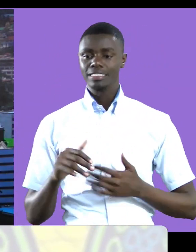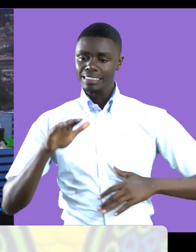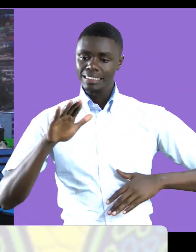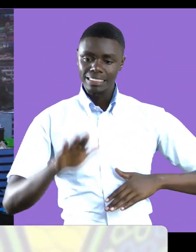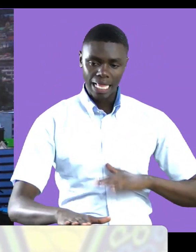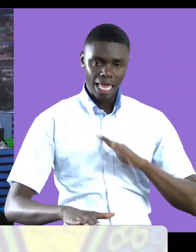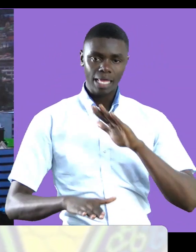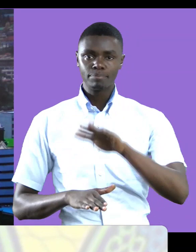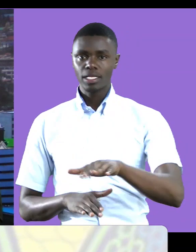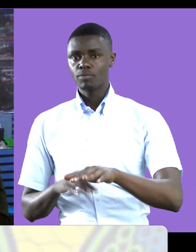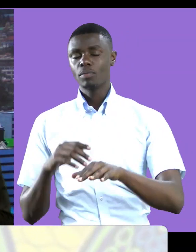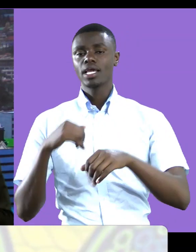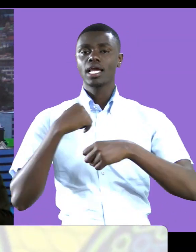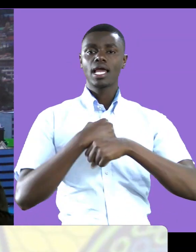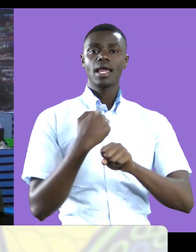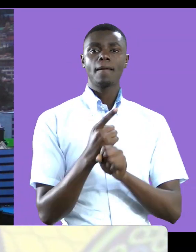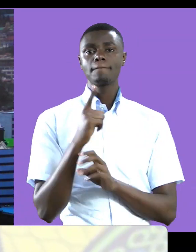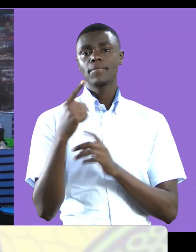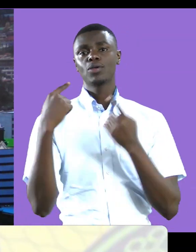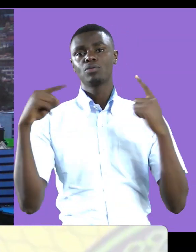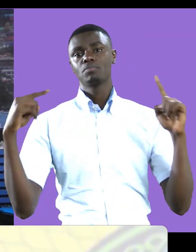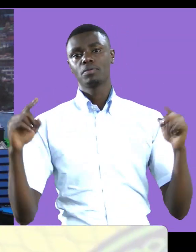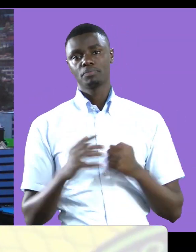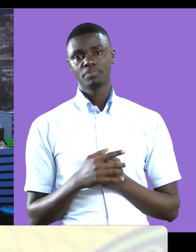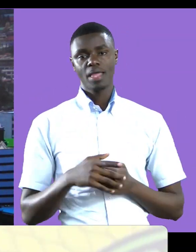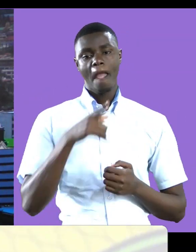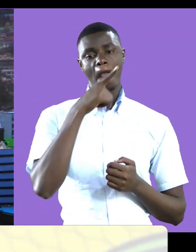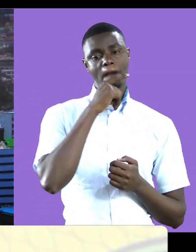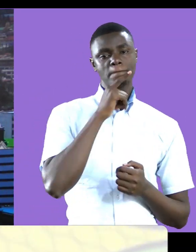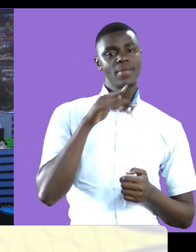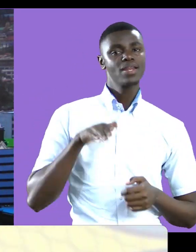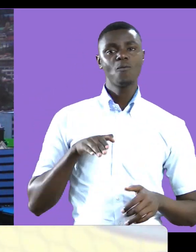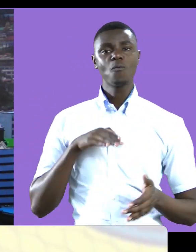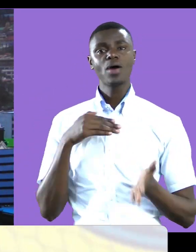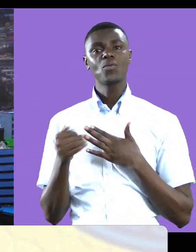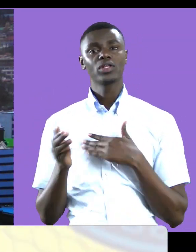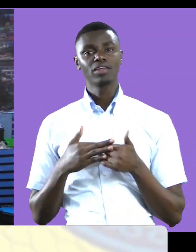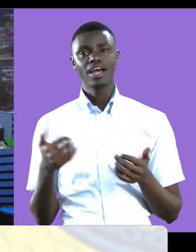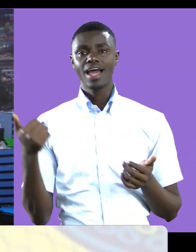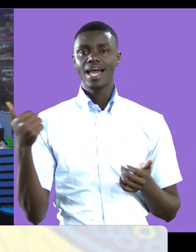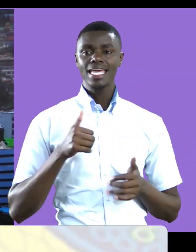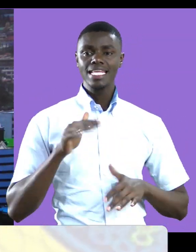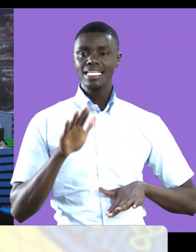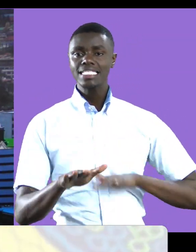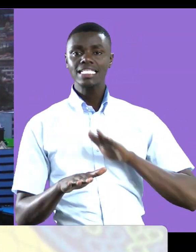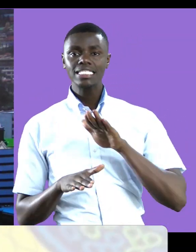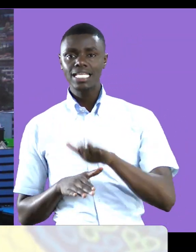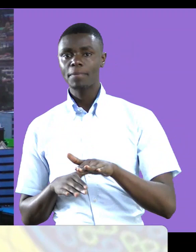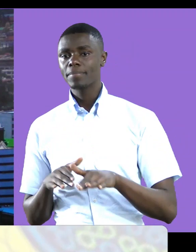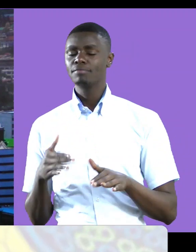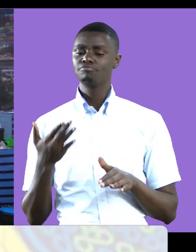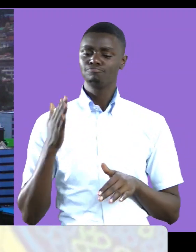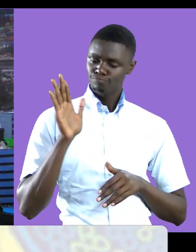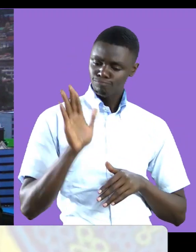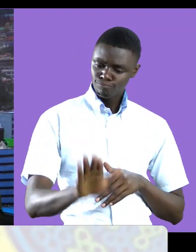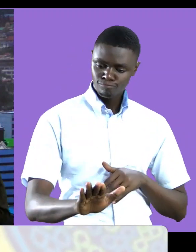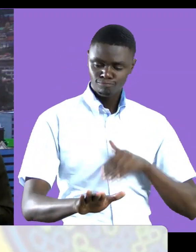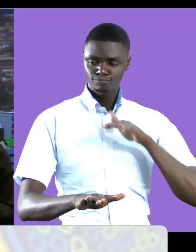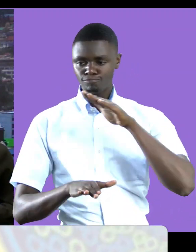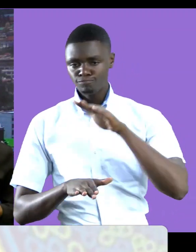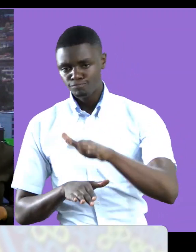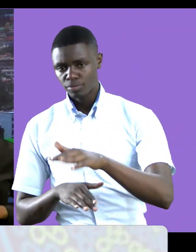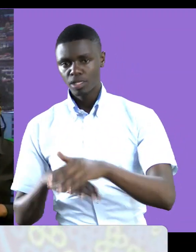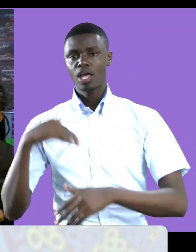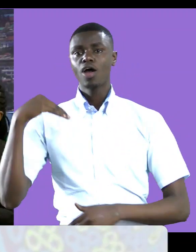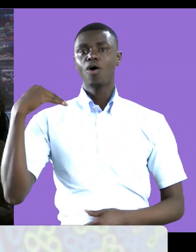you a successful man or woman. Come back again. At any what? Any step on any single step yes. you make may